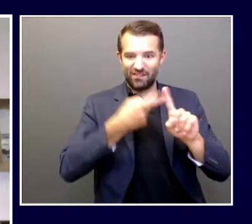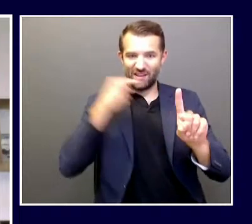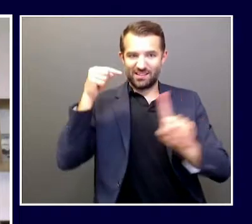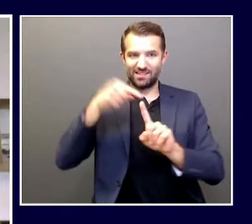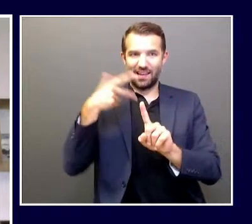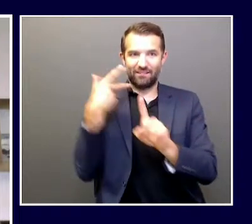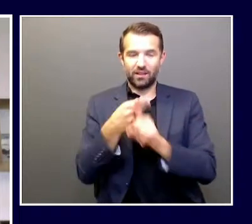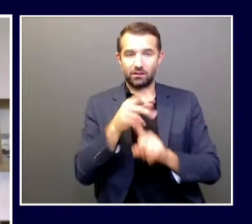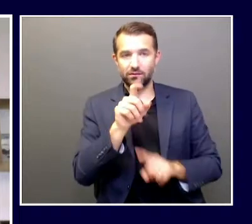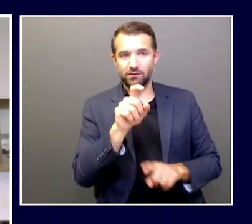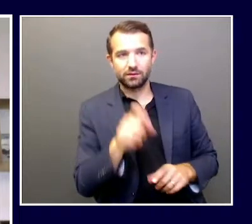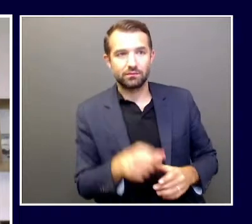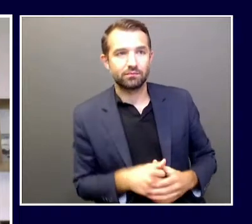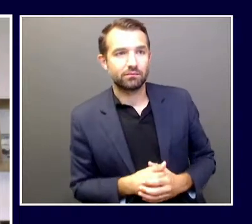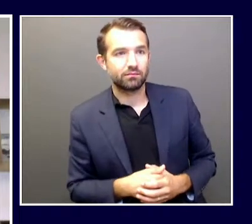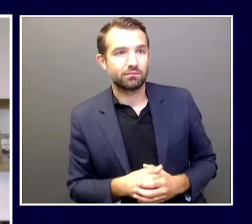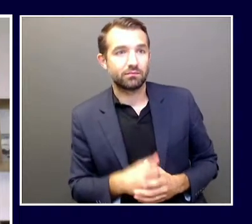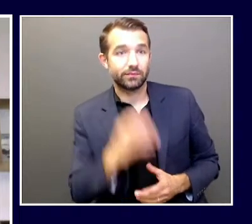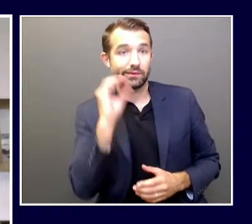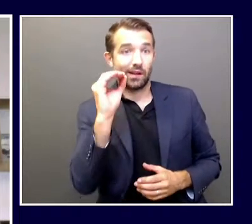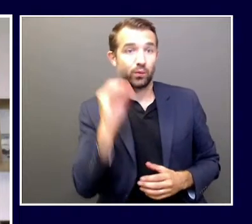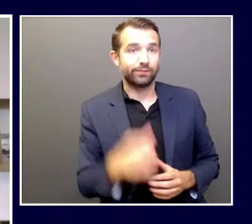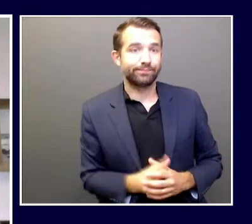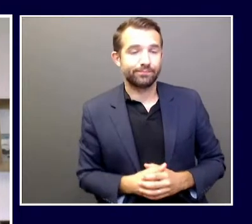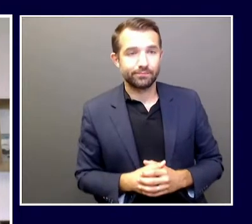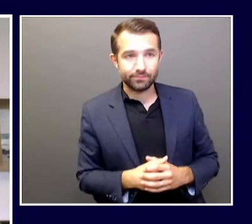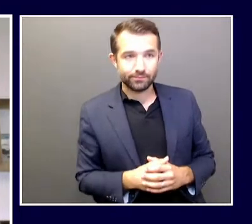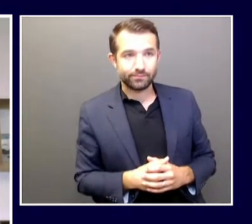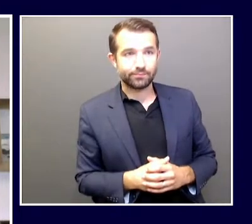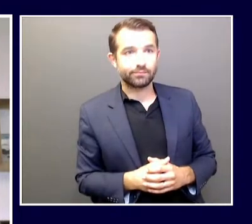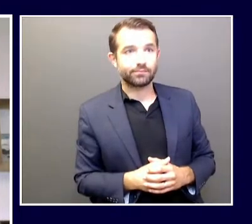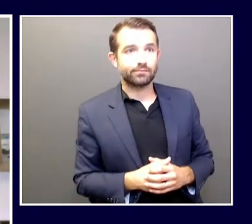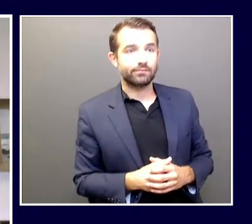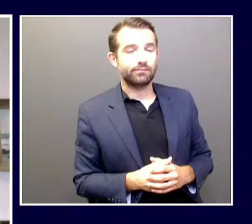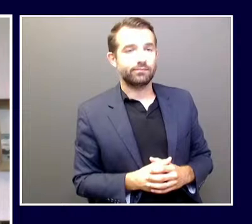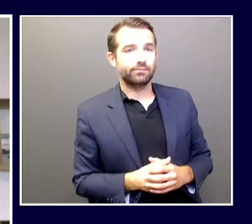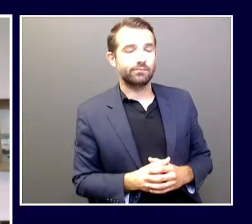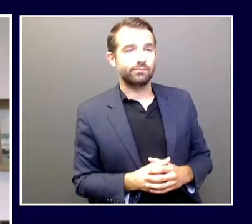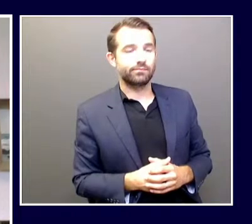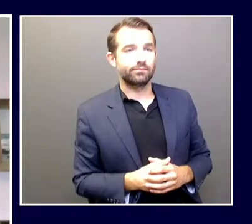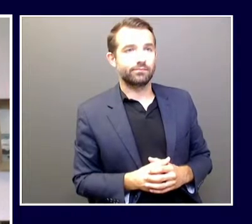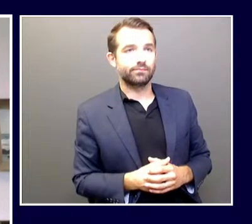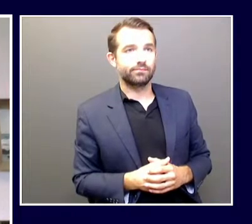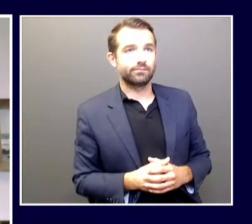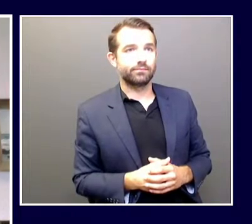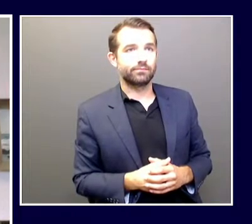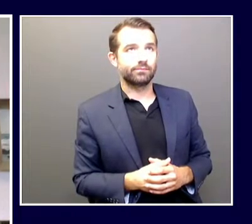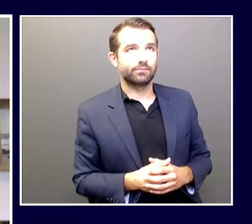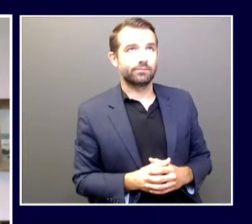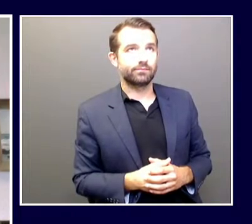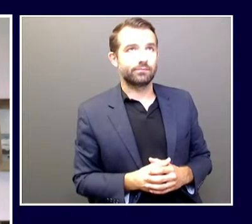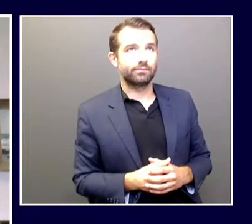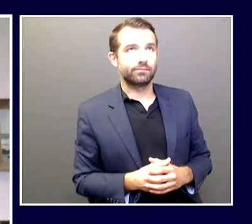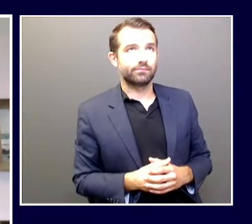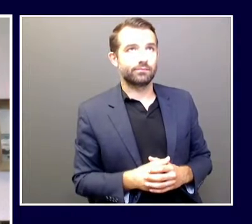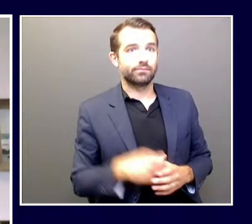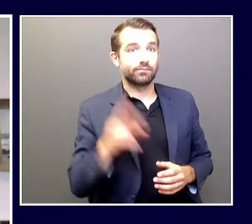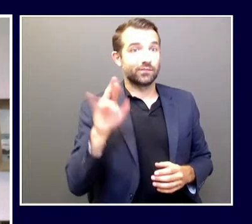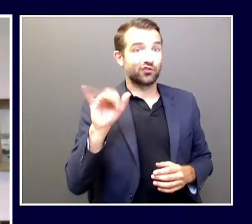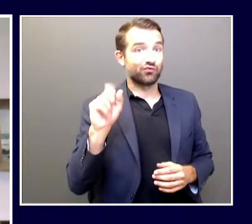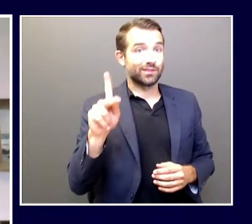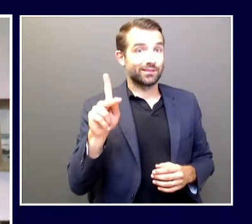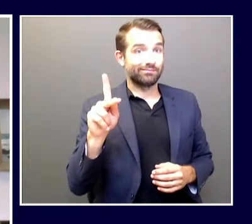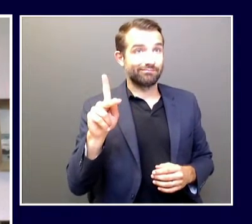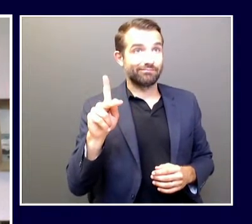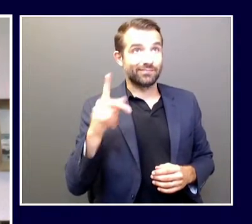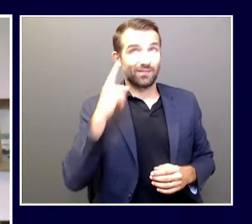The answer is 0. So if you are 100% more likely to be hospitalized because of COVID than you